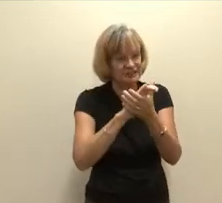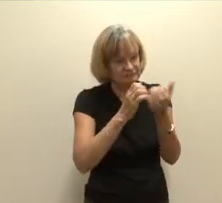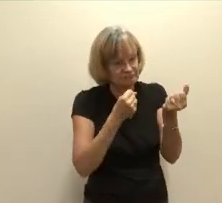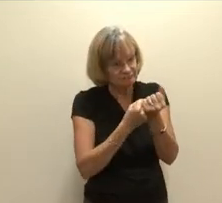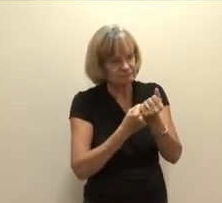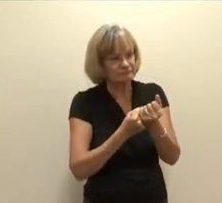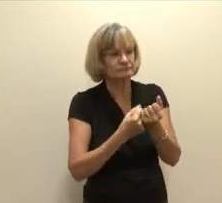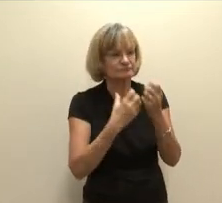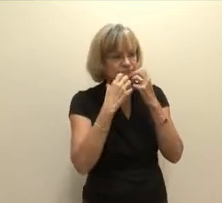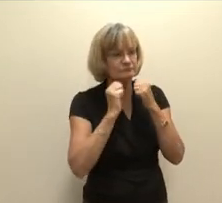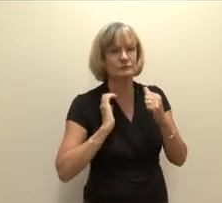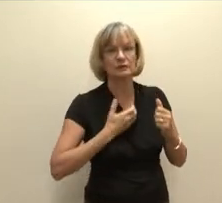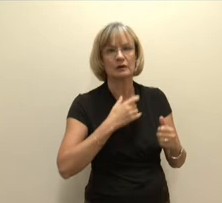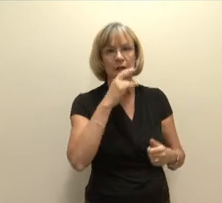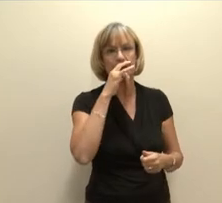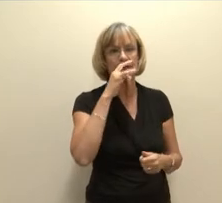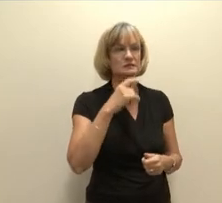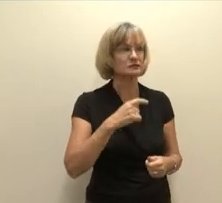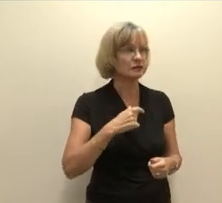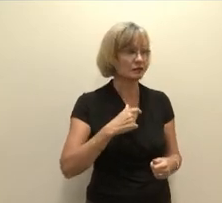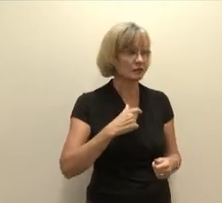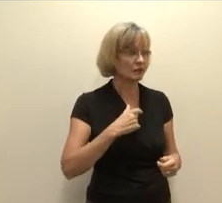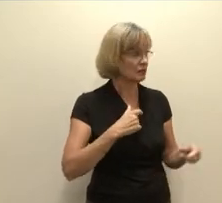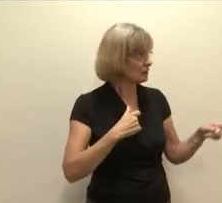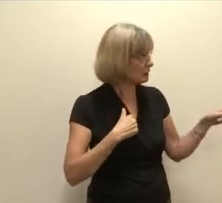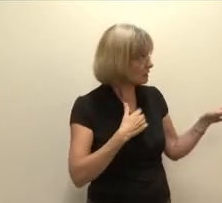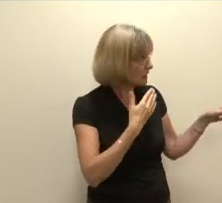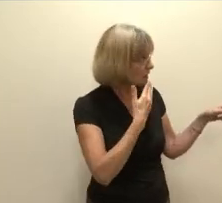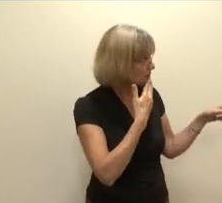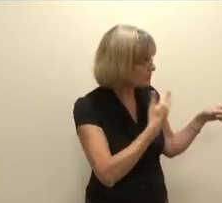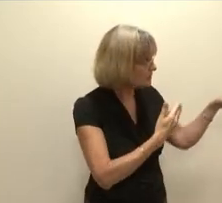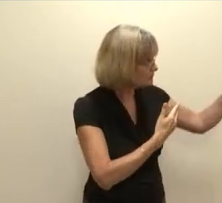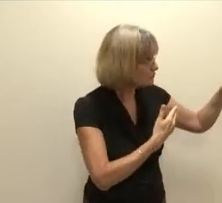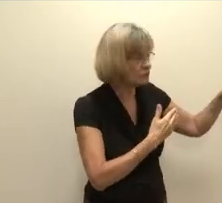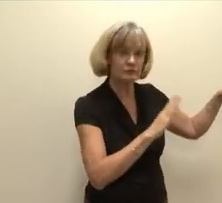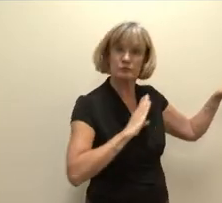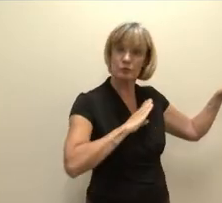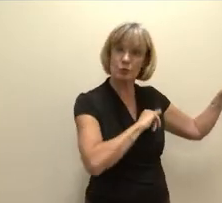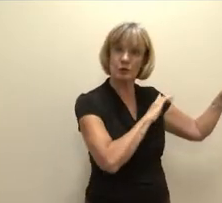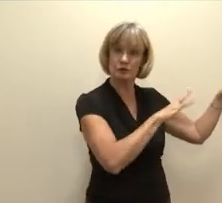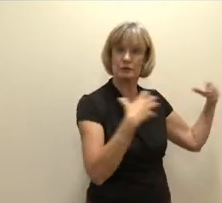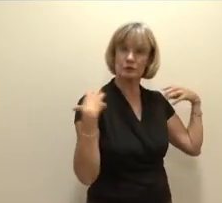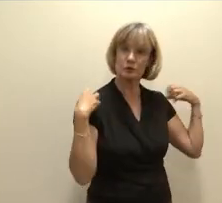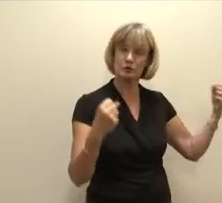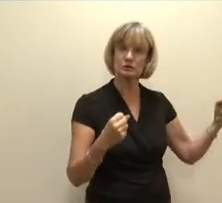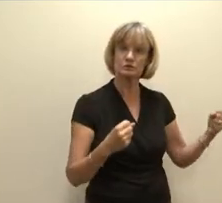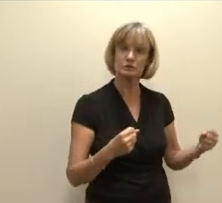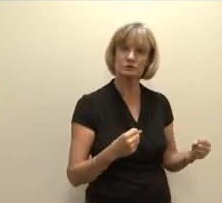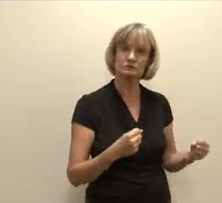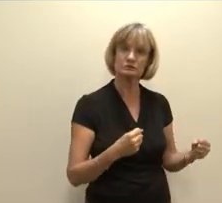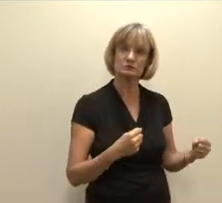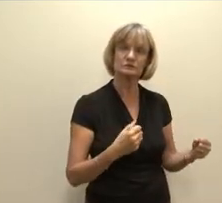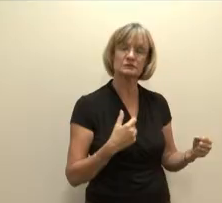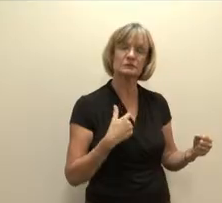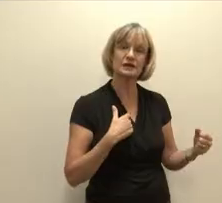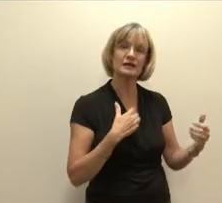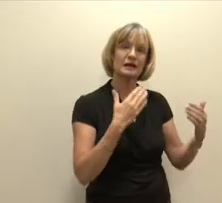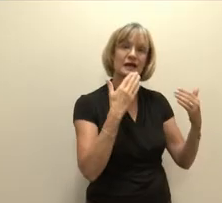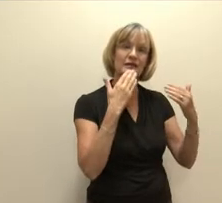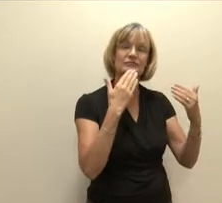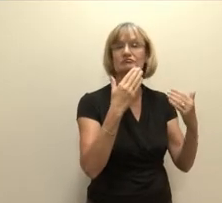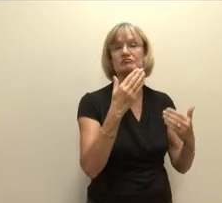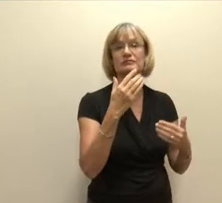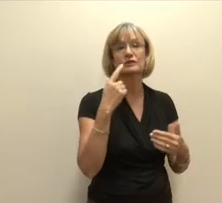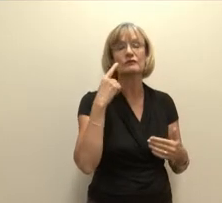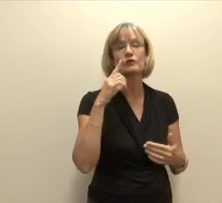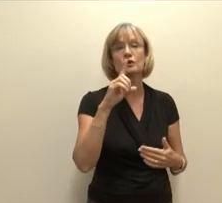I'm thankful for the courage of my fellow board members who are sitting up here with me tonight. And I'm thankful for Dr. Kincannon's